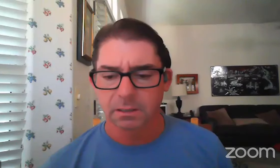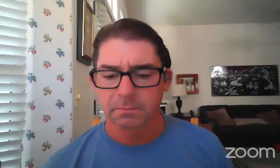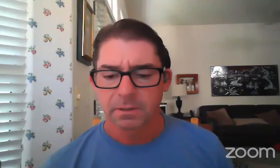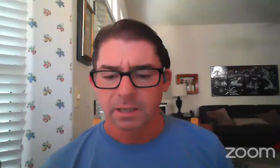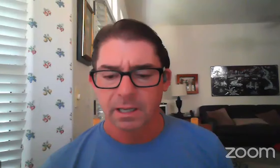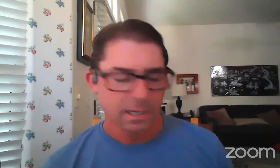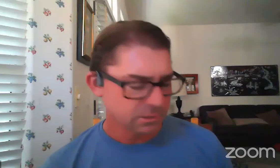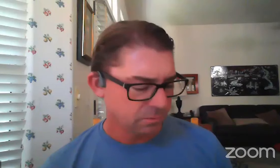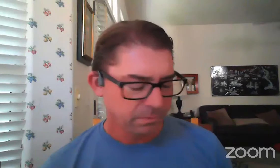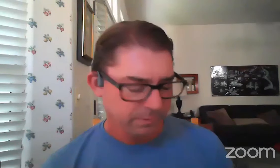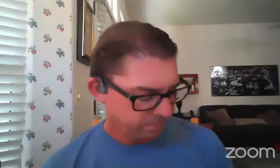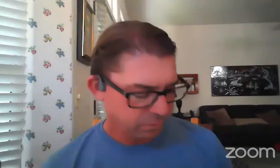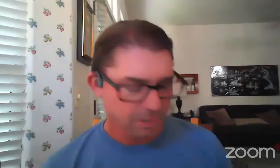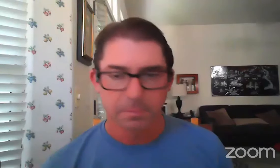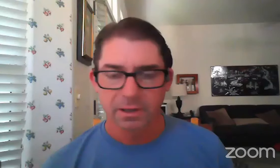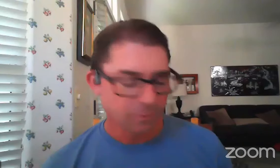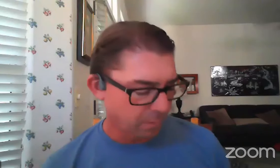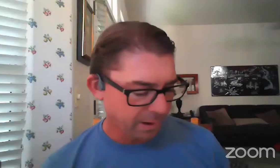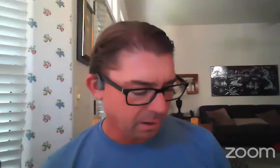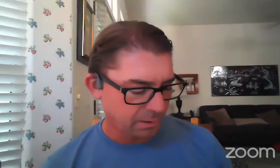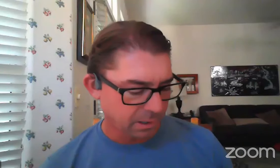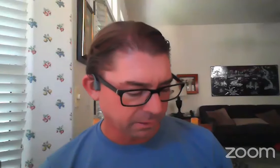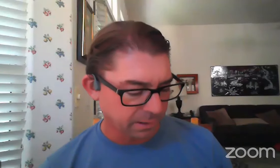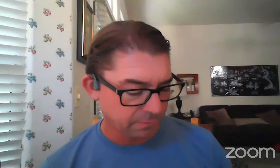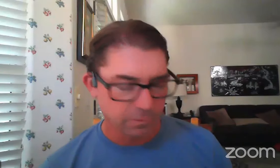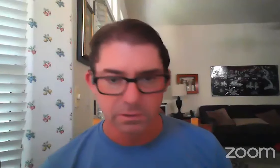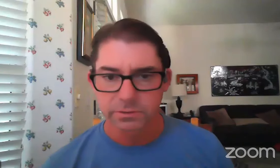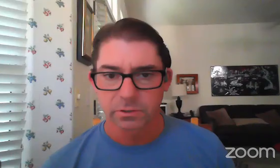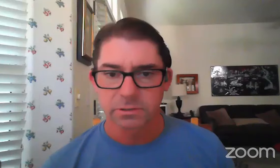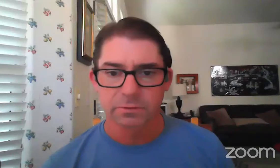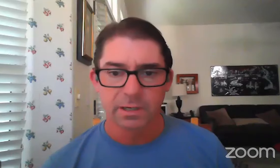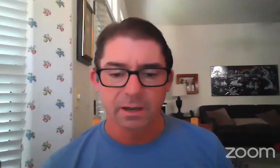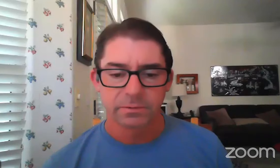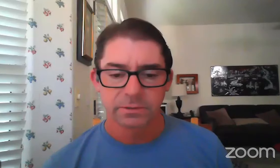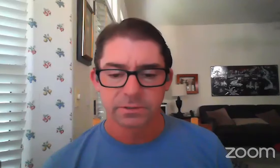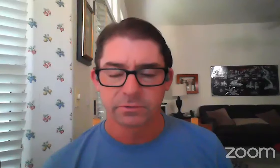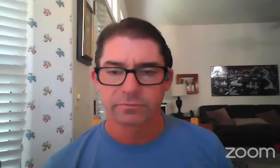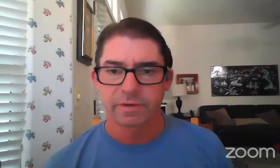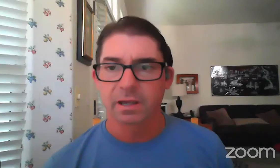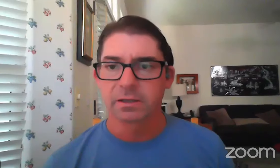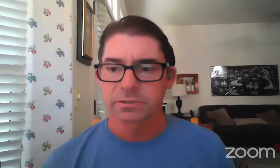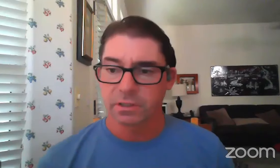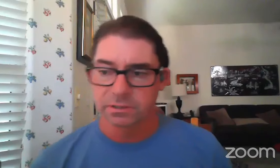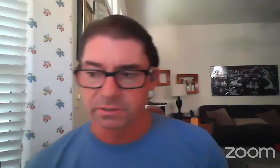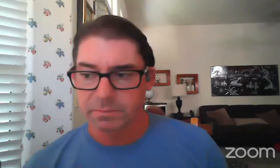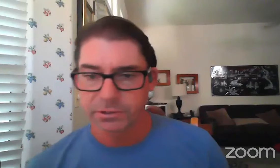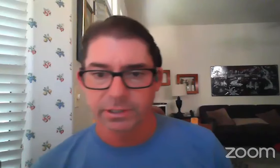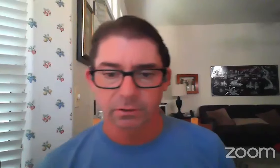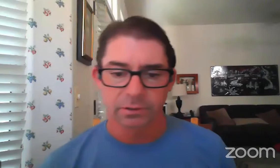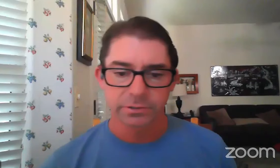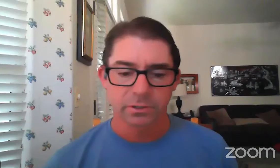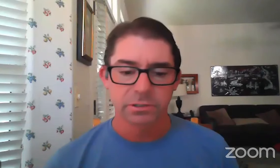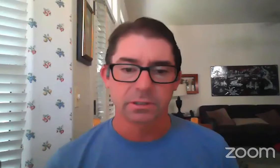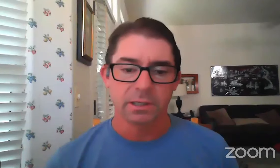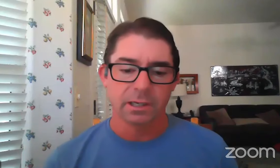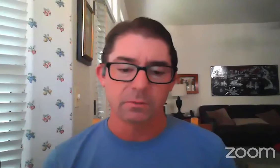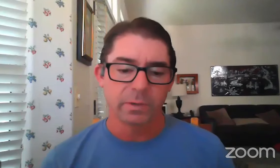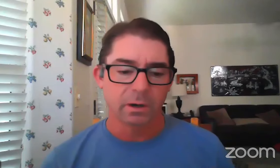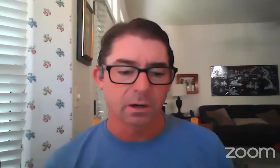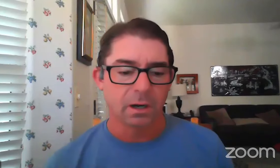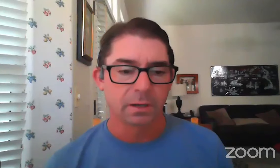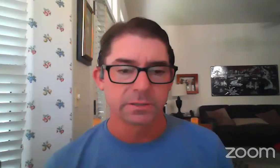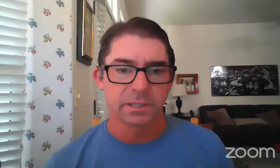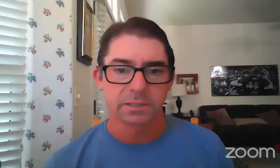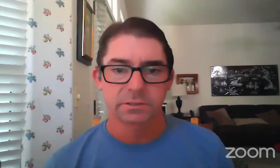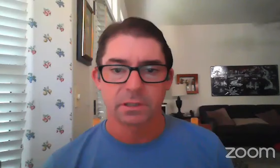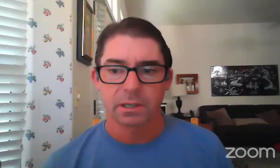make. As you probably are aware, California is surging right now. The Central Valley is particularly surging, and we